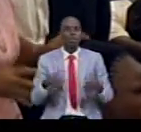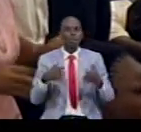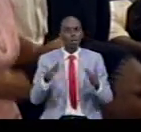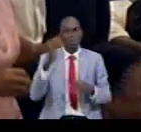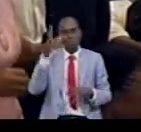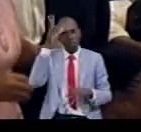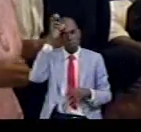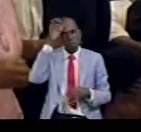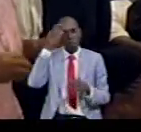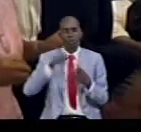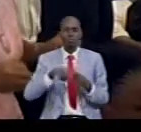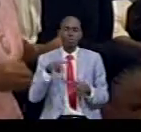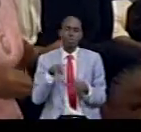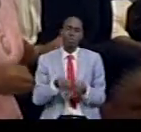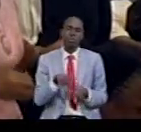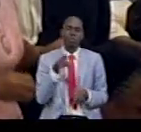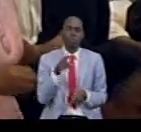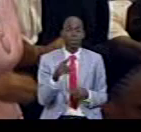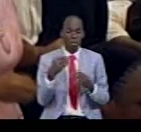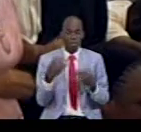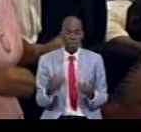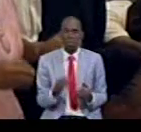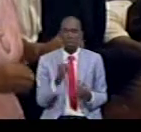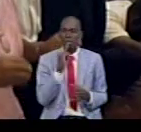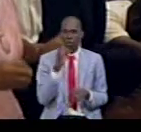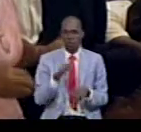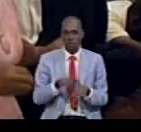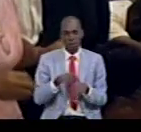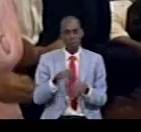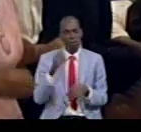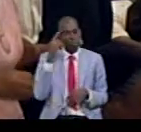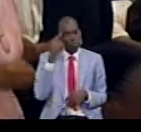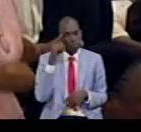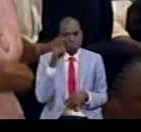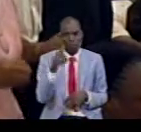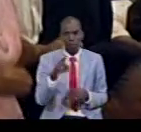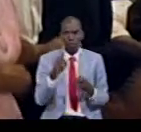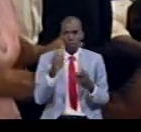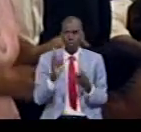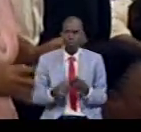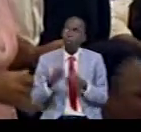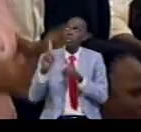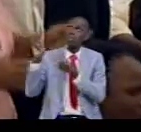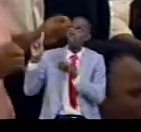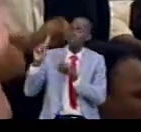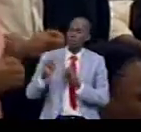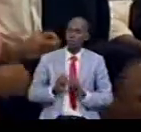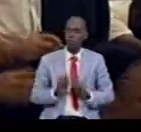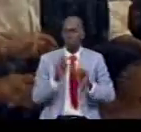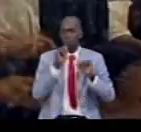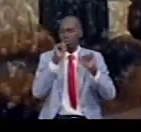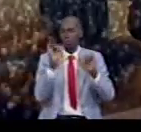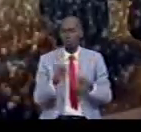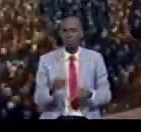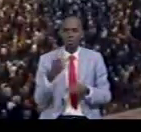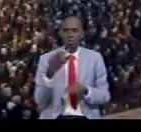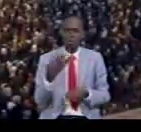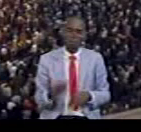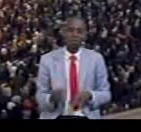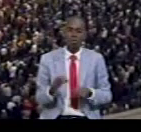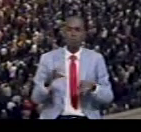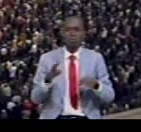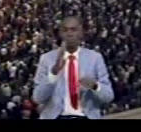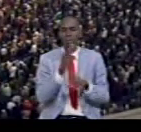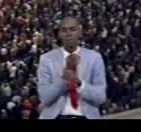cheat you. This is the moment to transfer the benefit into your life practically now. It is through prayer. It is